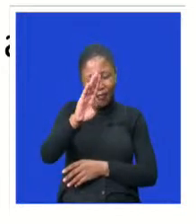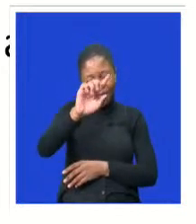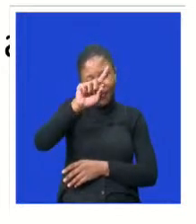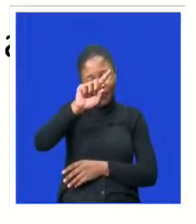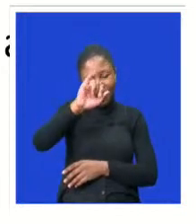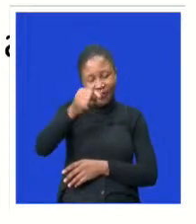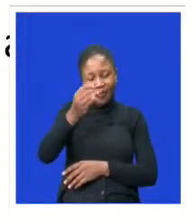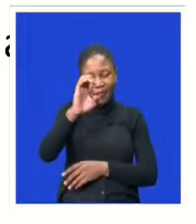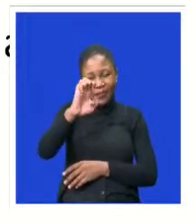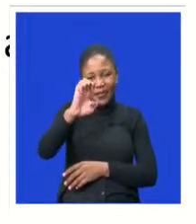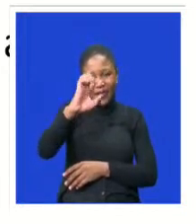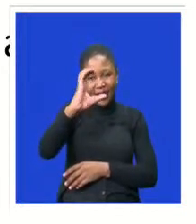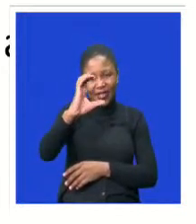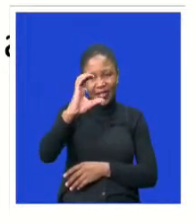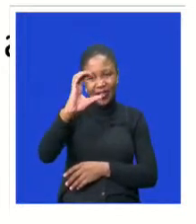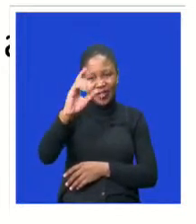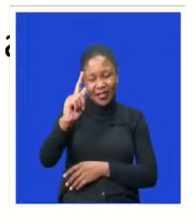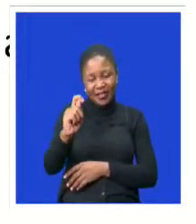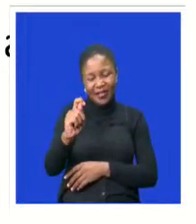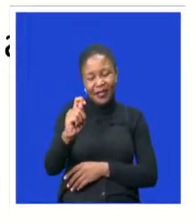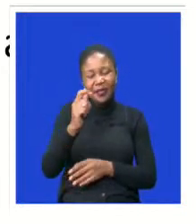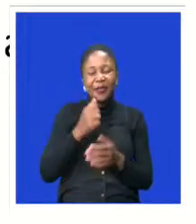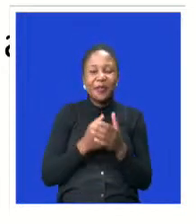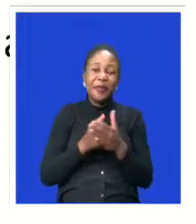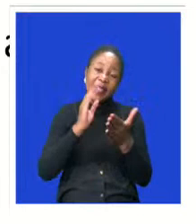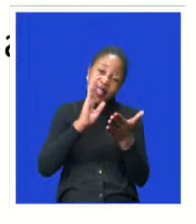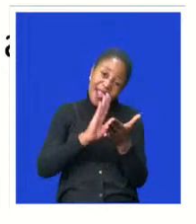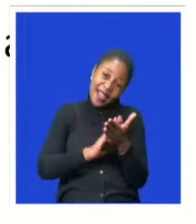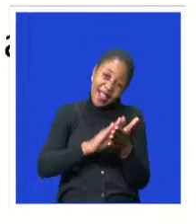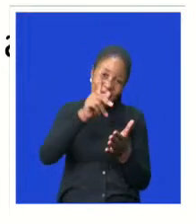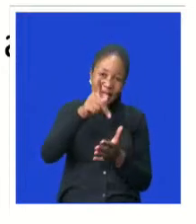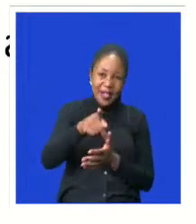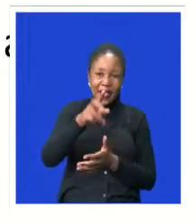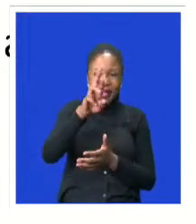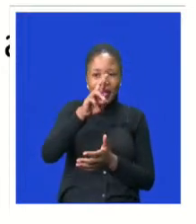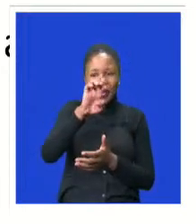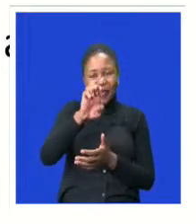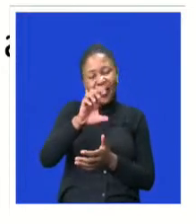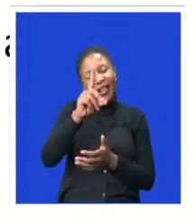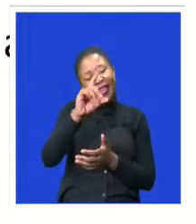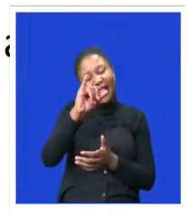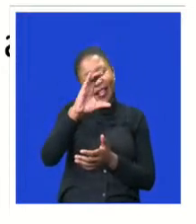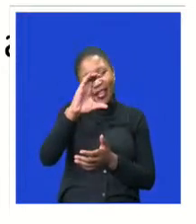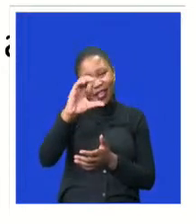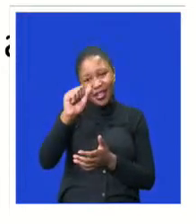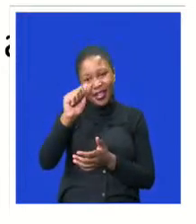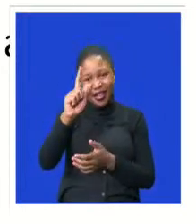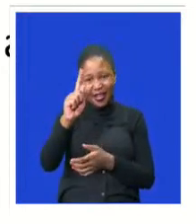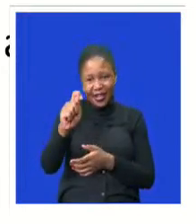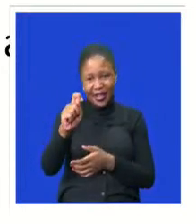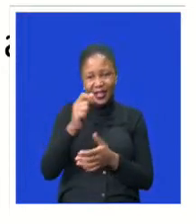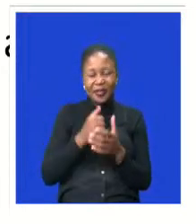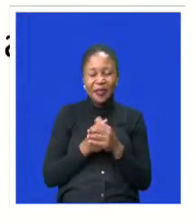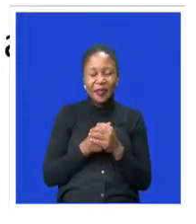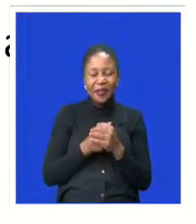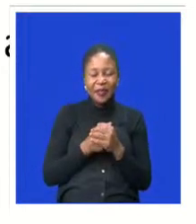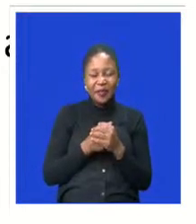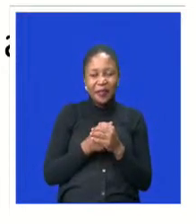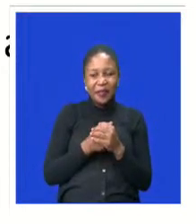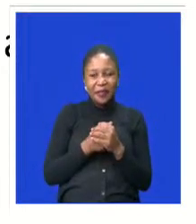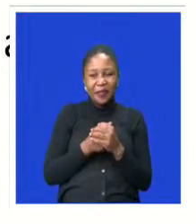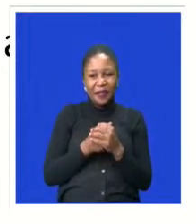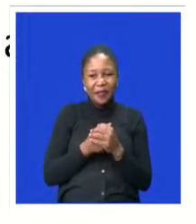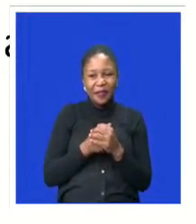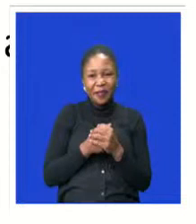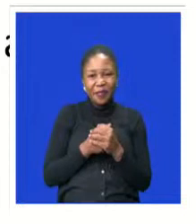It can be categorized in different types according to function. So, if it can